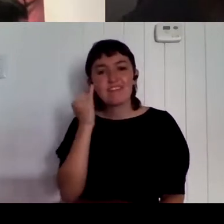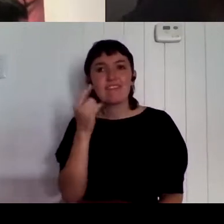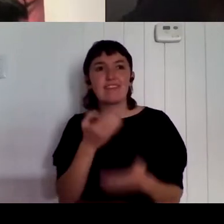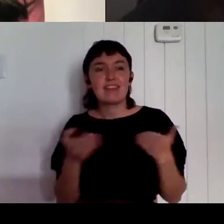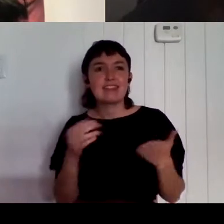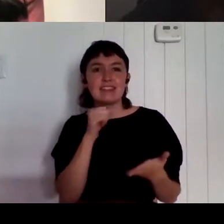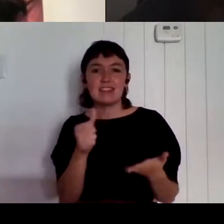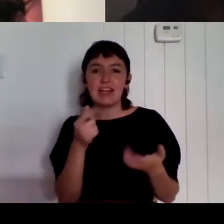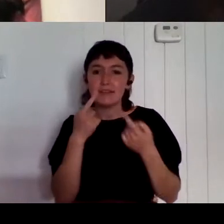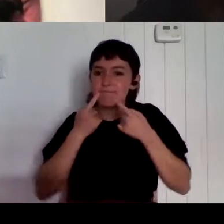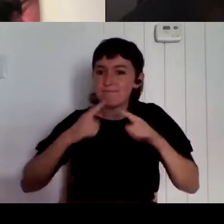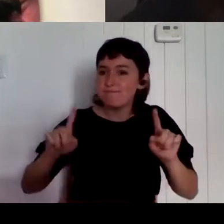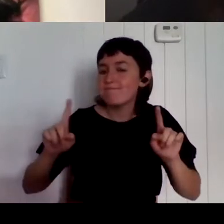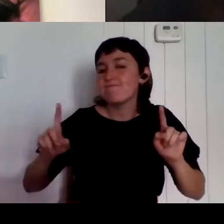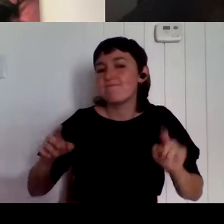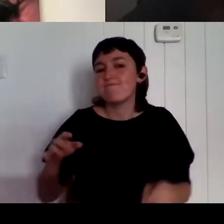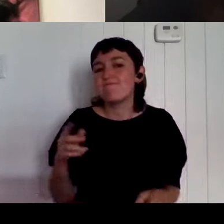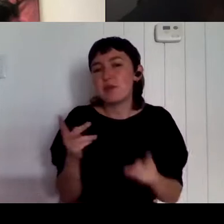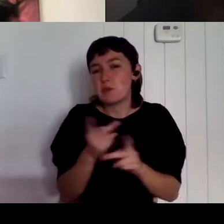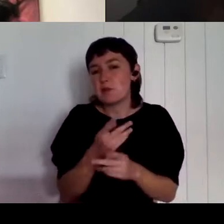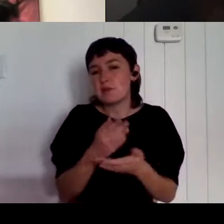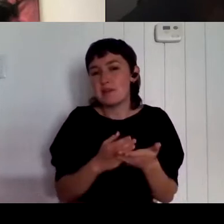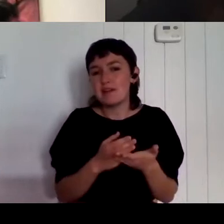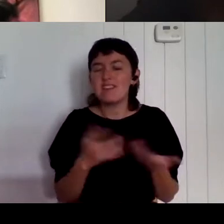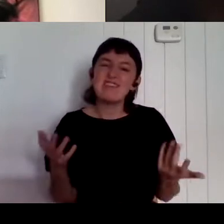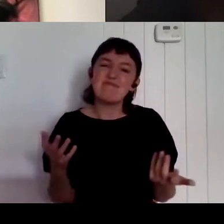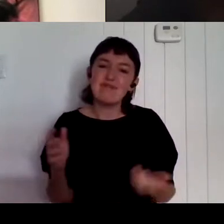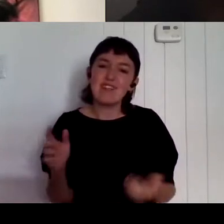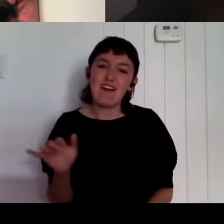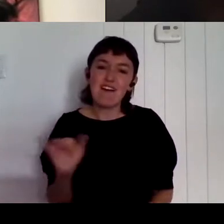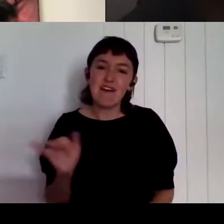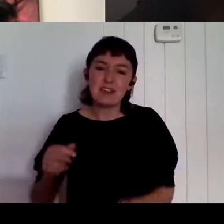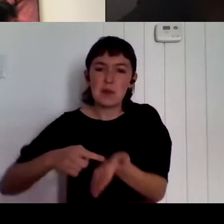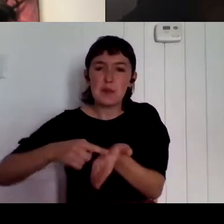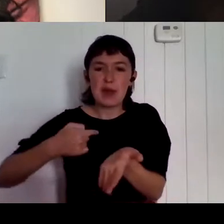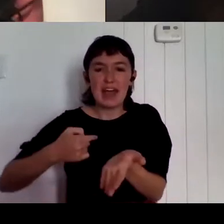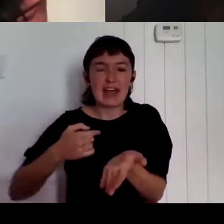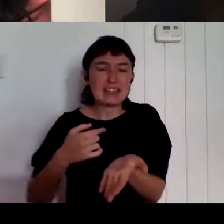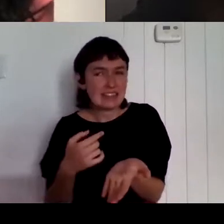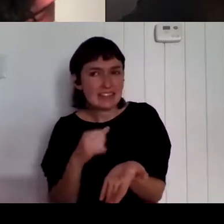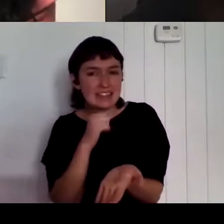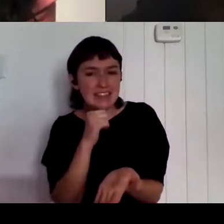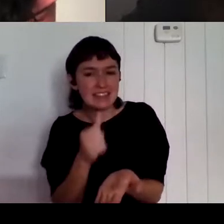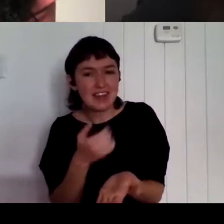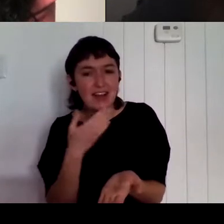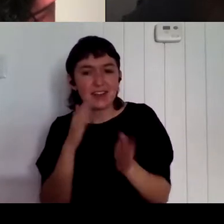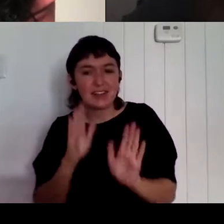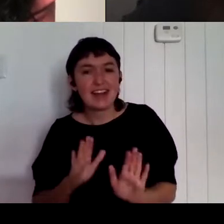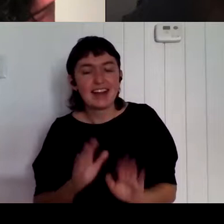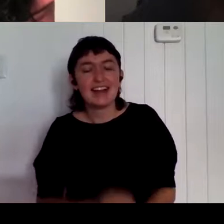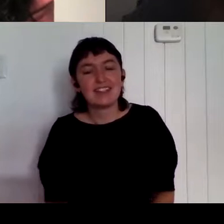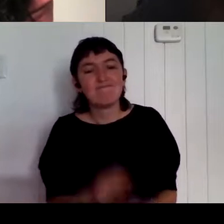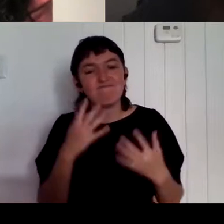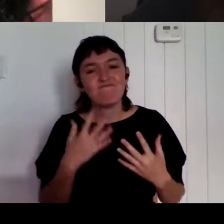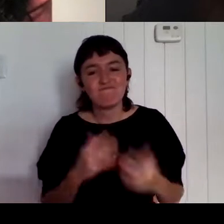worst part. It also could be like the pay. The pay is really sad. Being a postdoc is a sad choice. Um, but